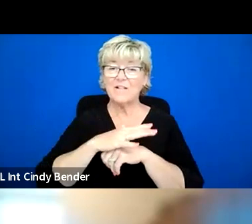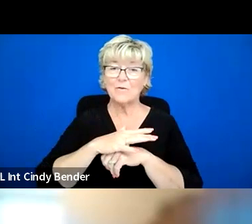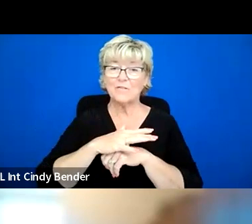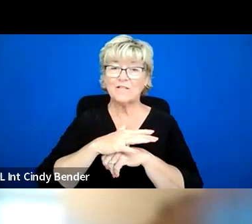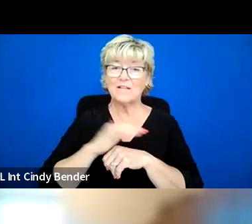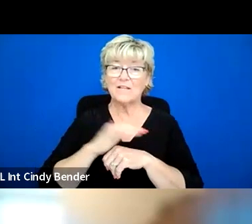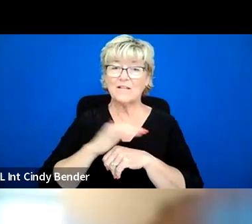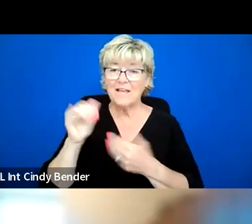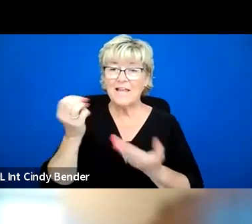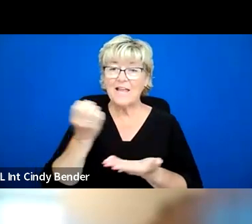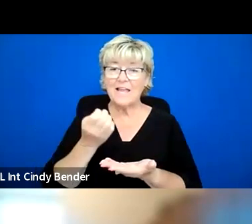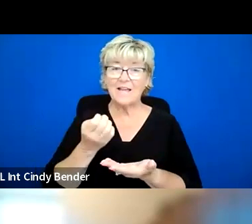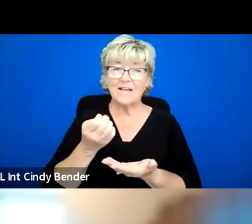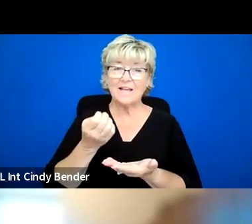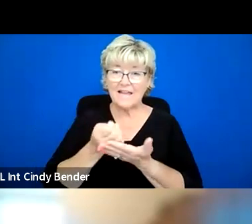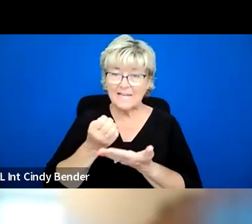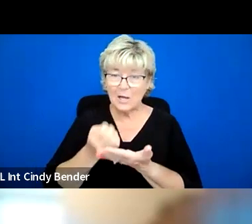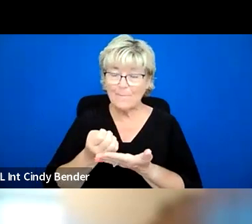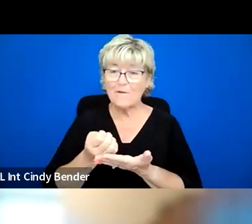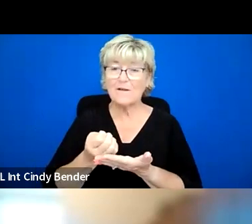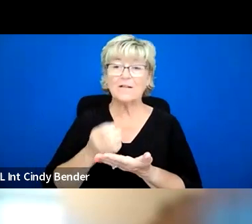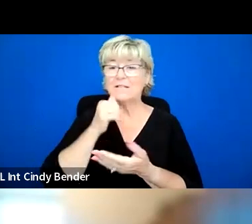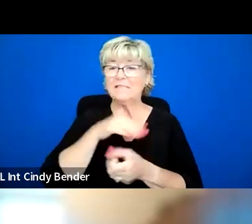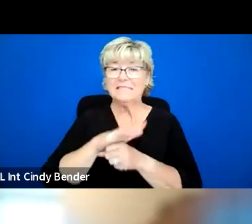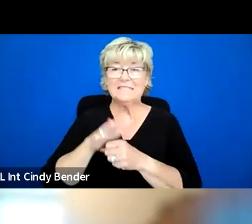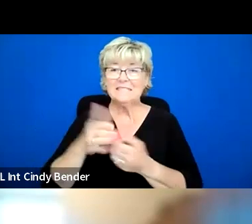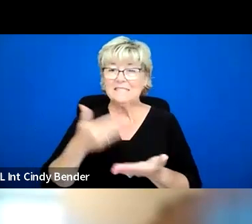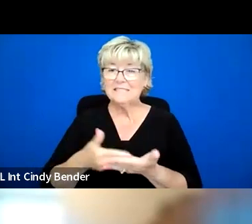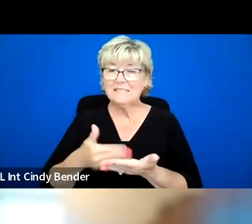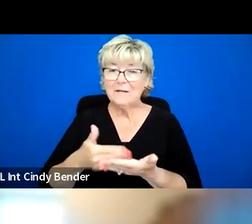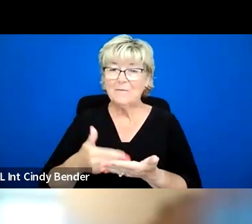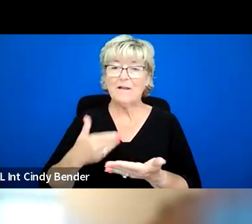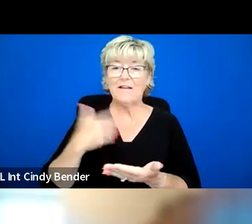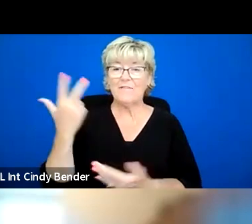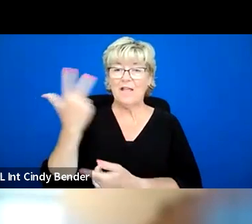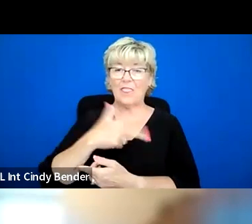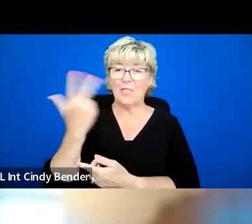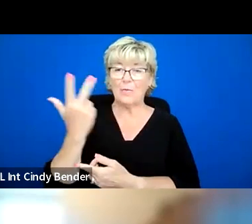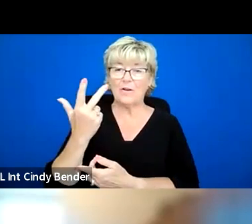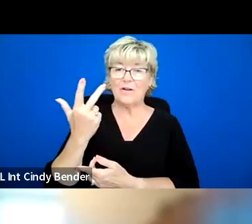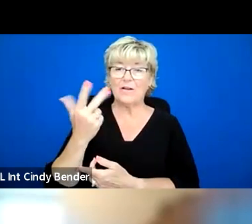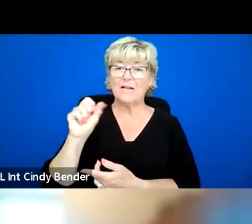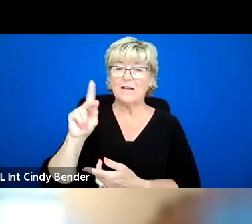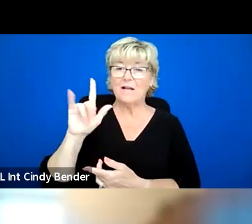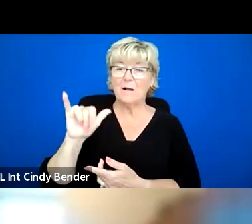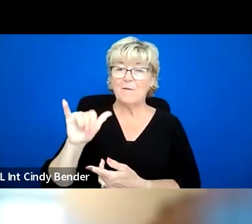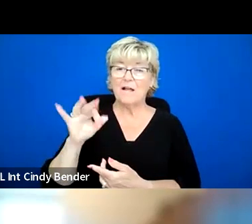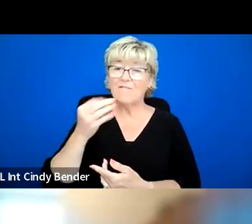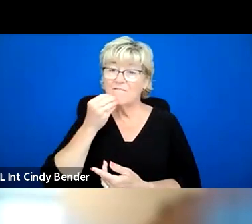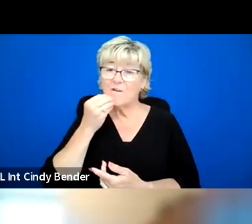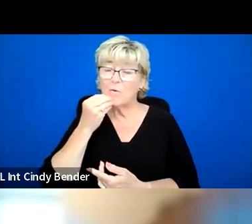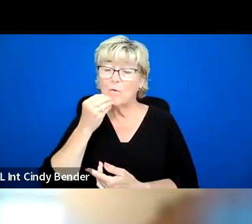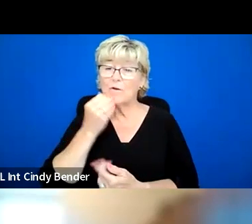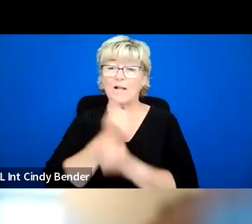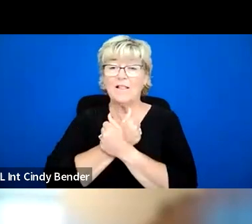such as economics, don't have enough money to have a 3-day supply of food. So I